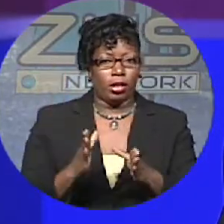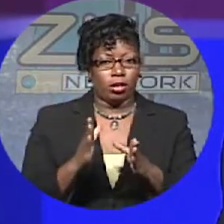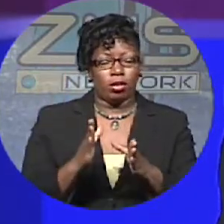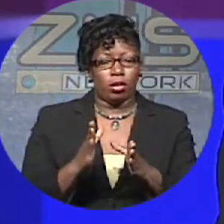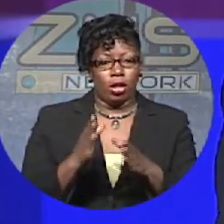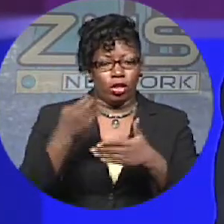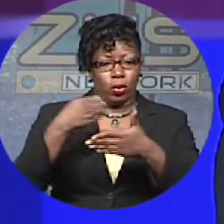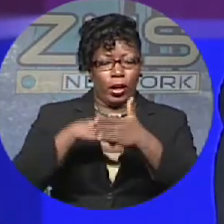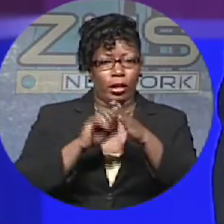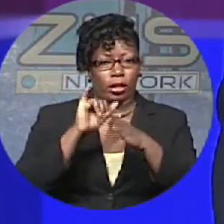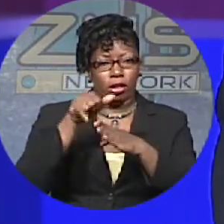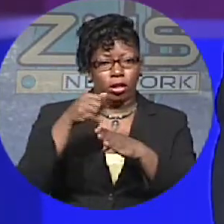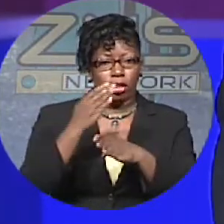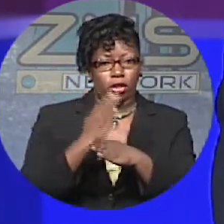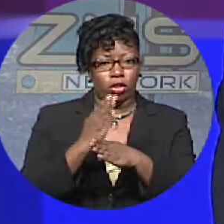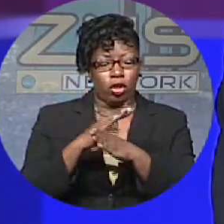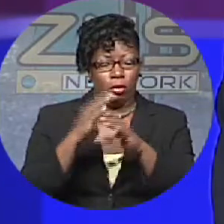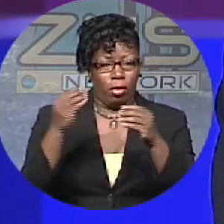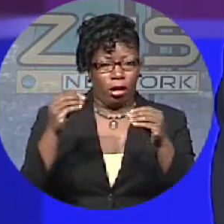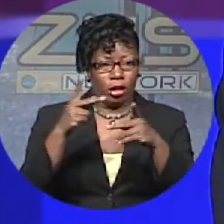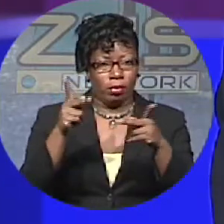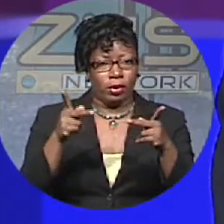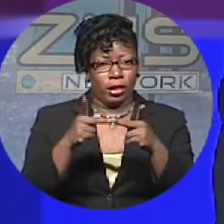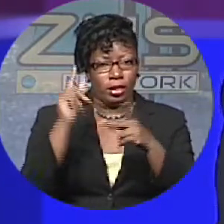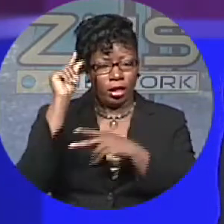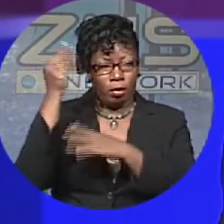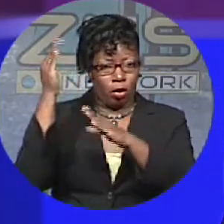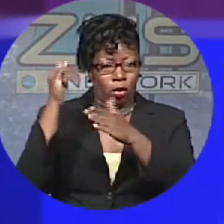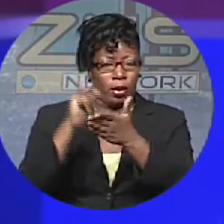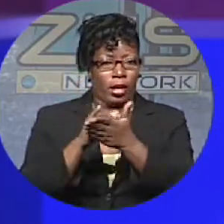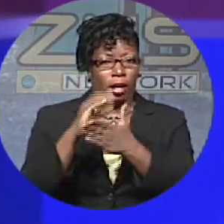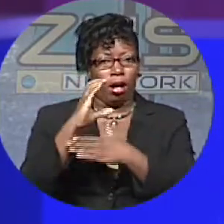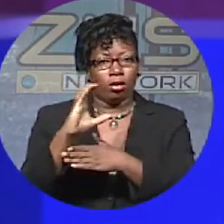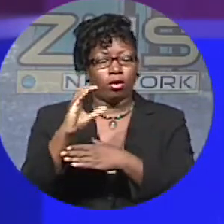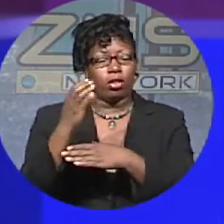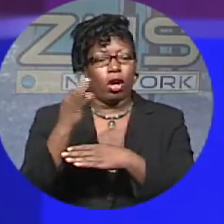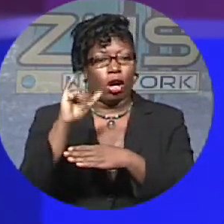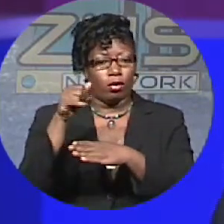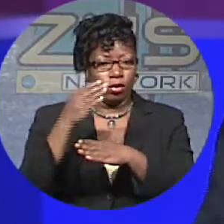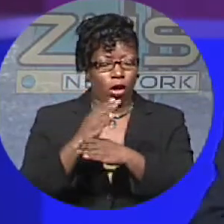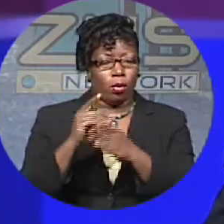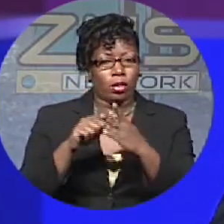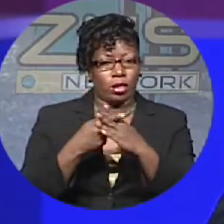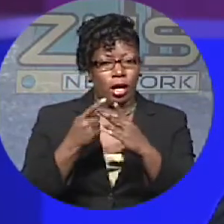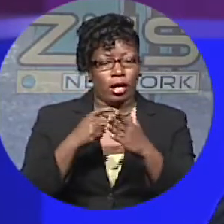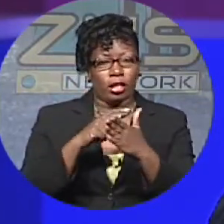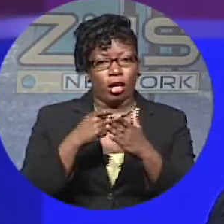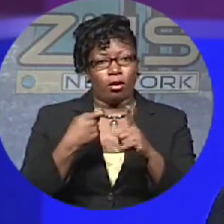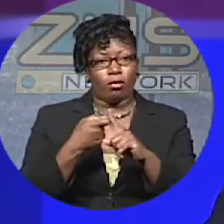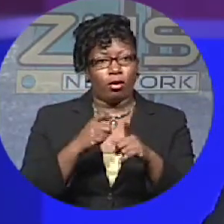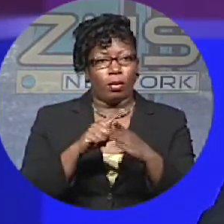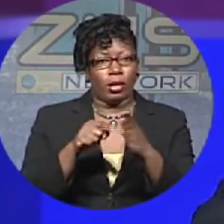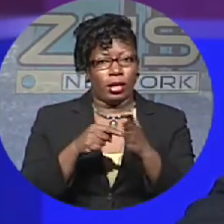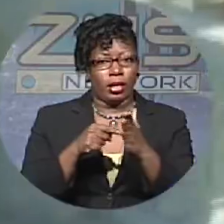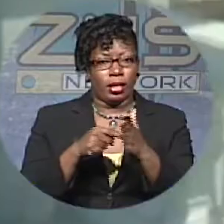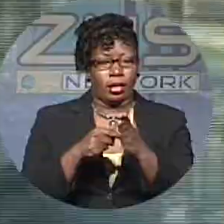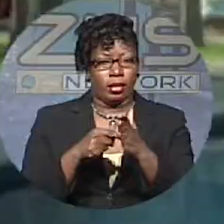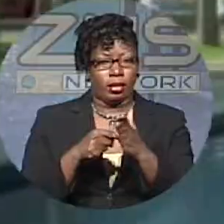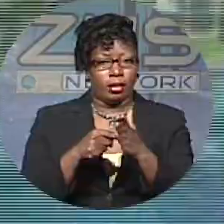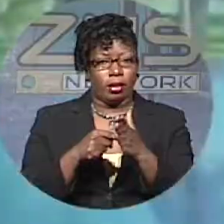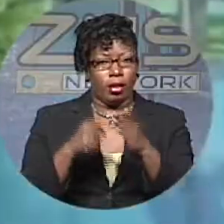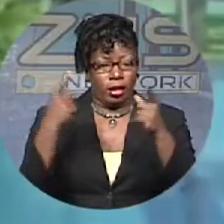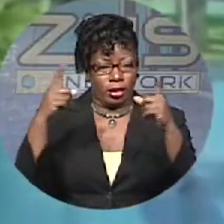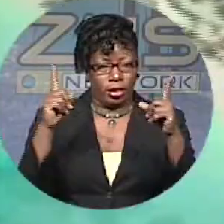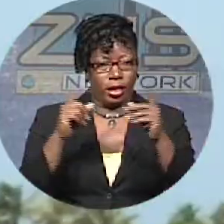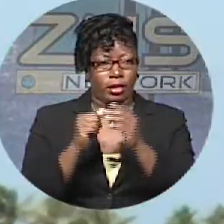market. As Altavi's Munnings reports, the government anticipates hundreds of jobs will be generated from the agency's success.